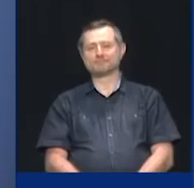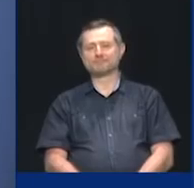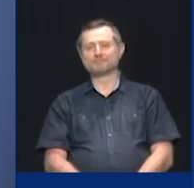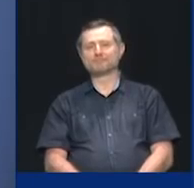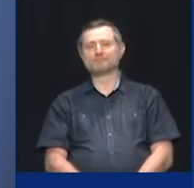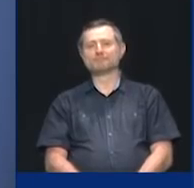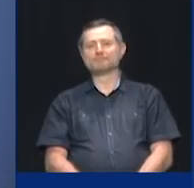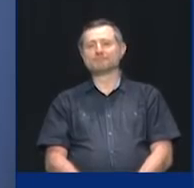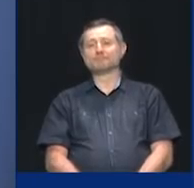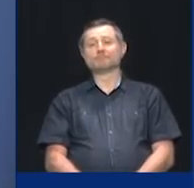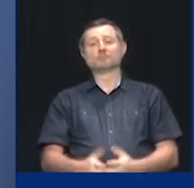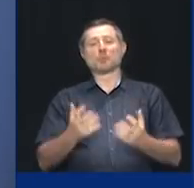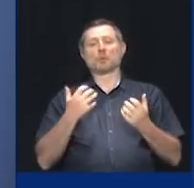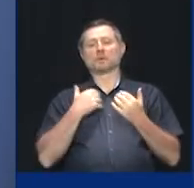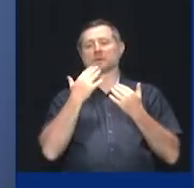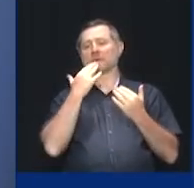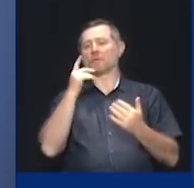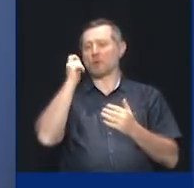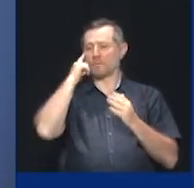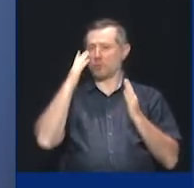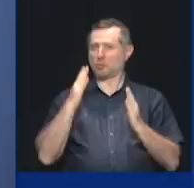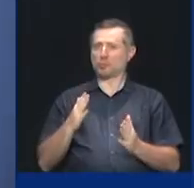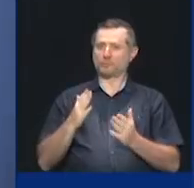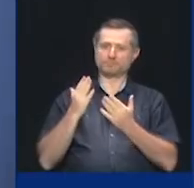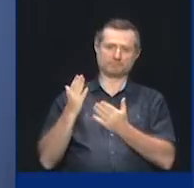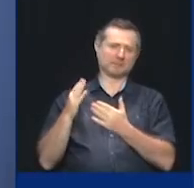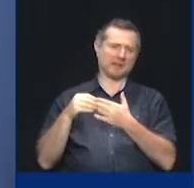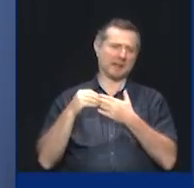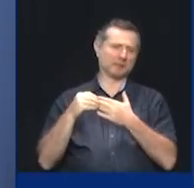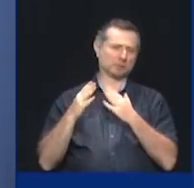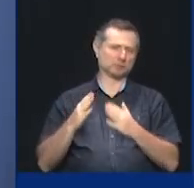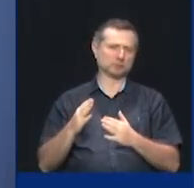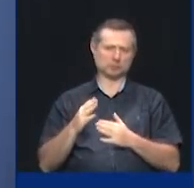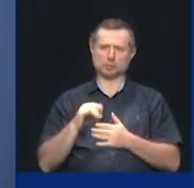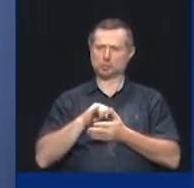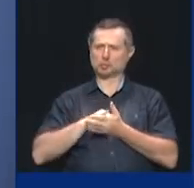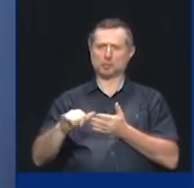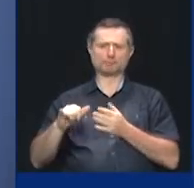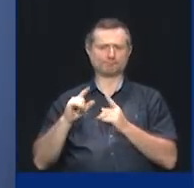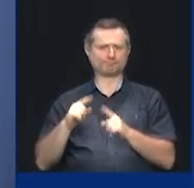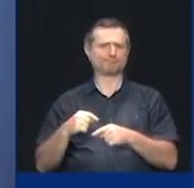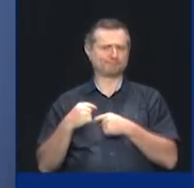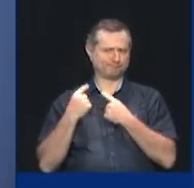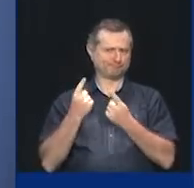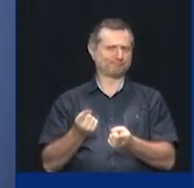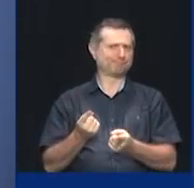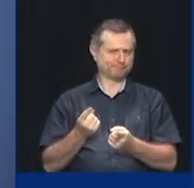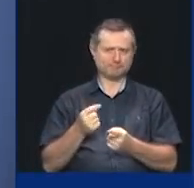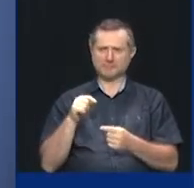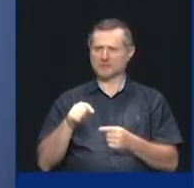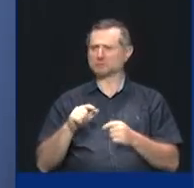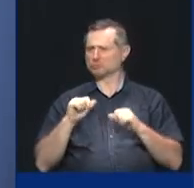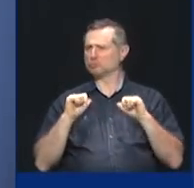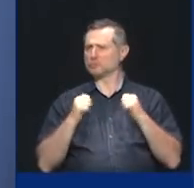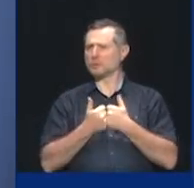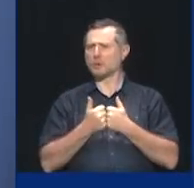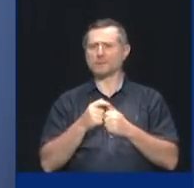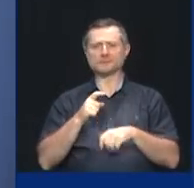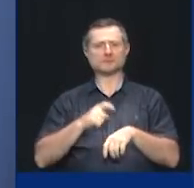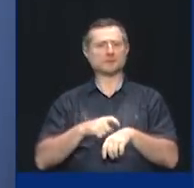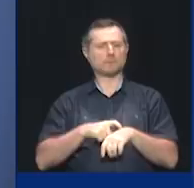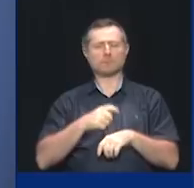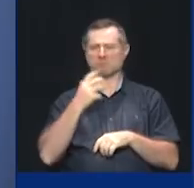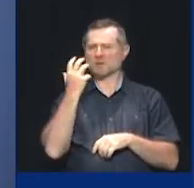I want to thank Governor Cuomo for his leadership of New York State during our challenging and unprecedented time. We are grateful that